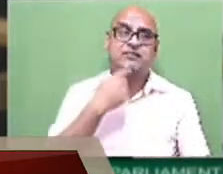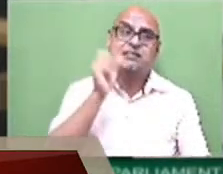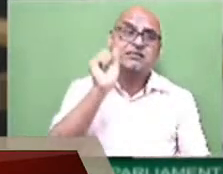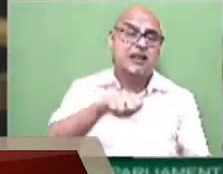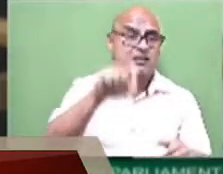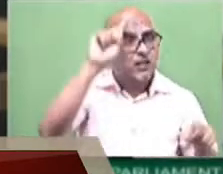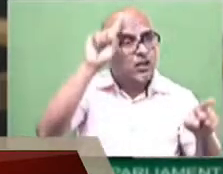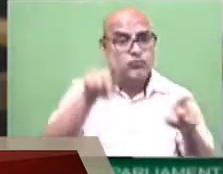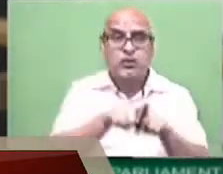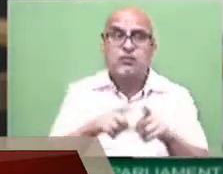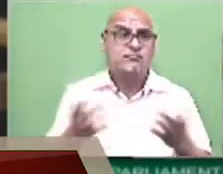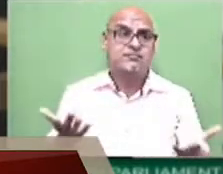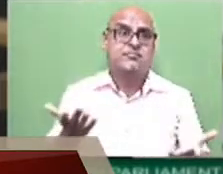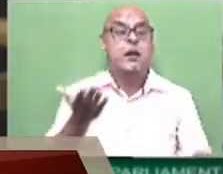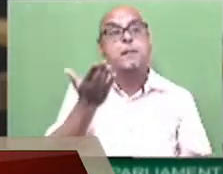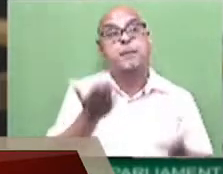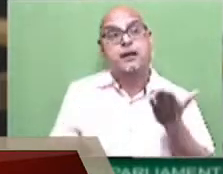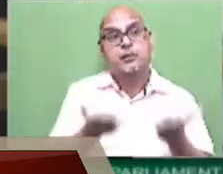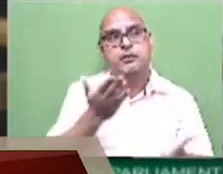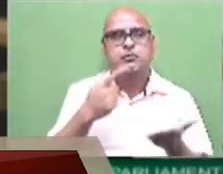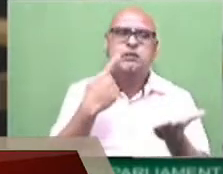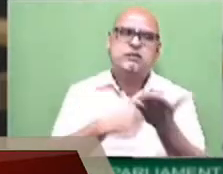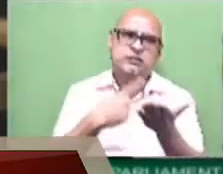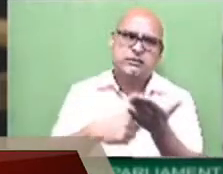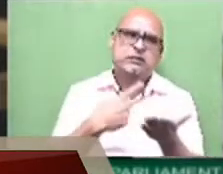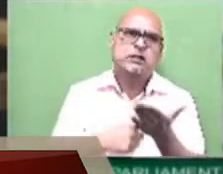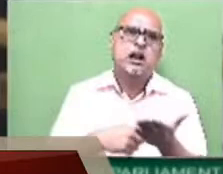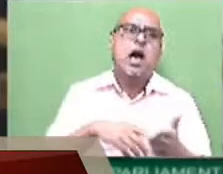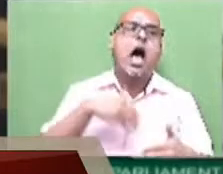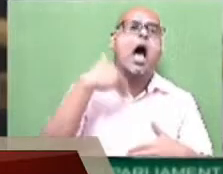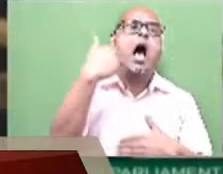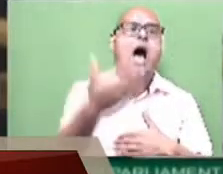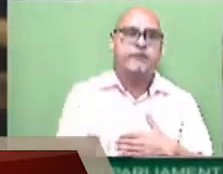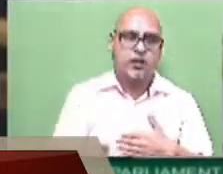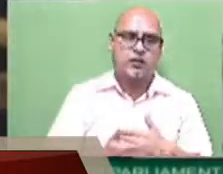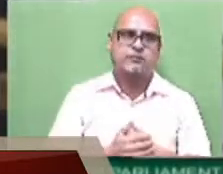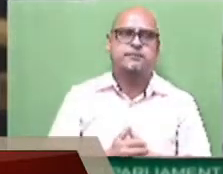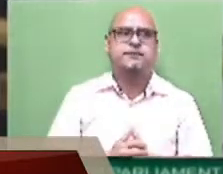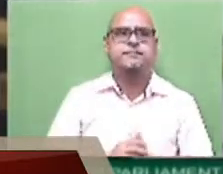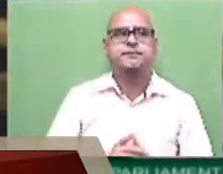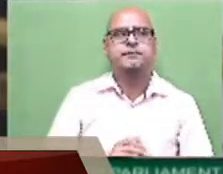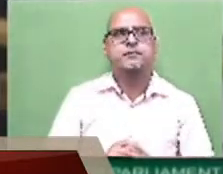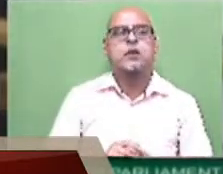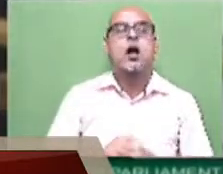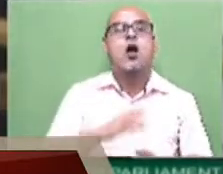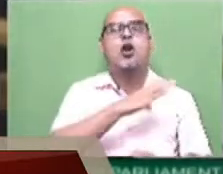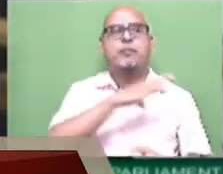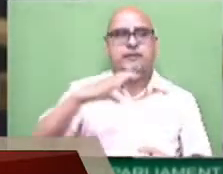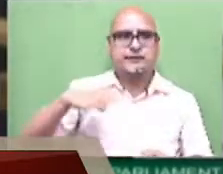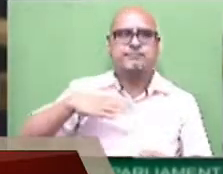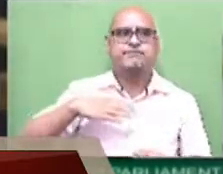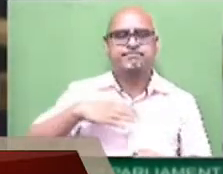discuss at length in the committee stage again, in terms of making something a bit, again, more palatable, so that